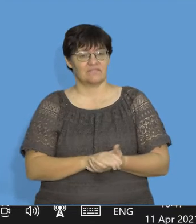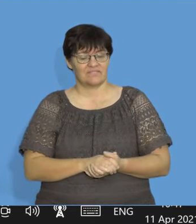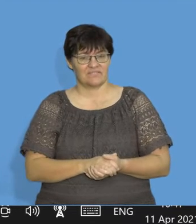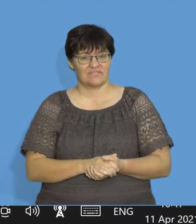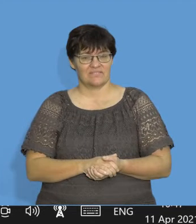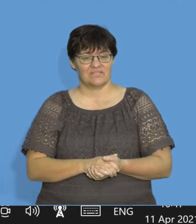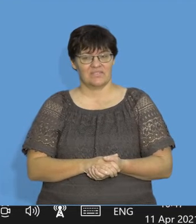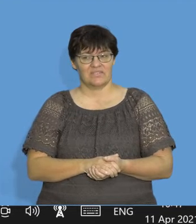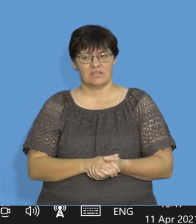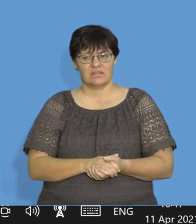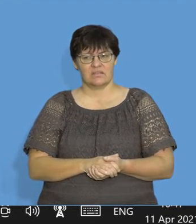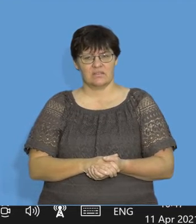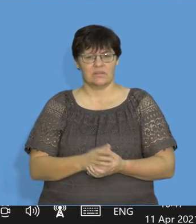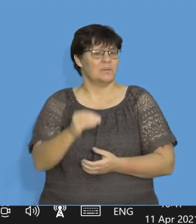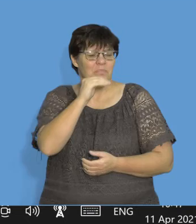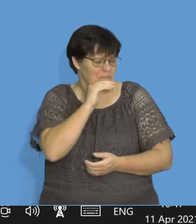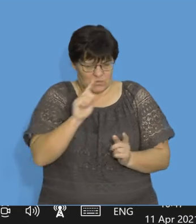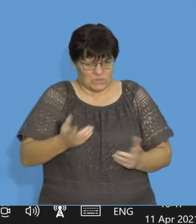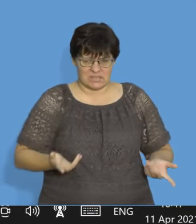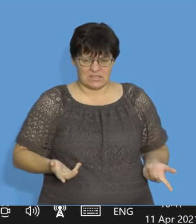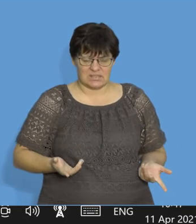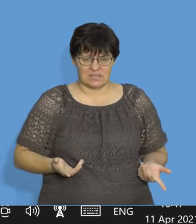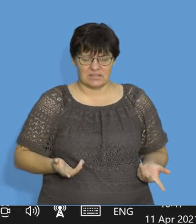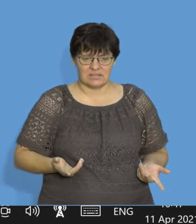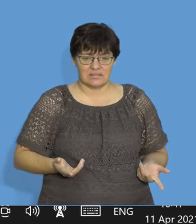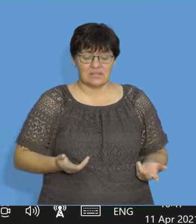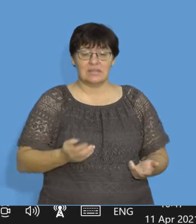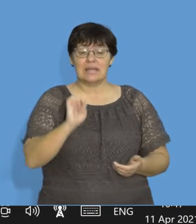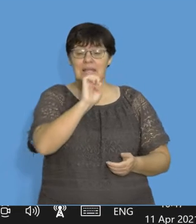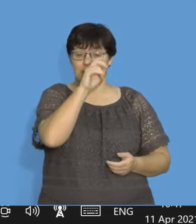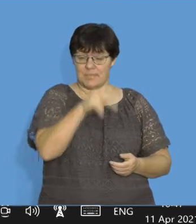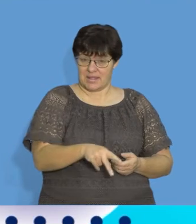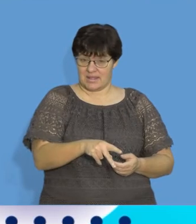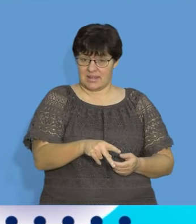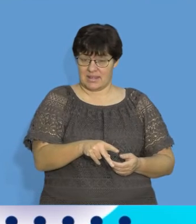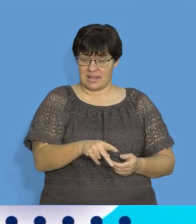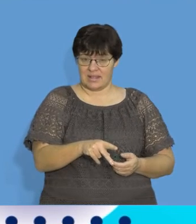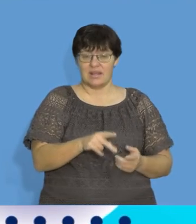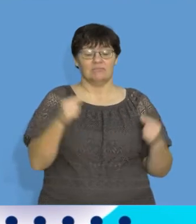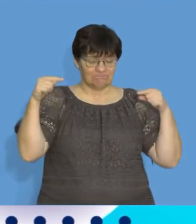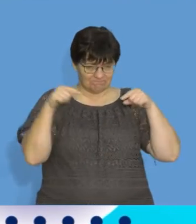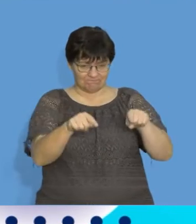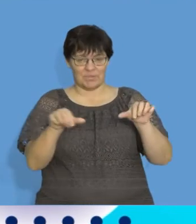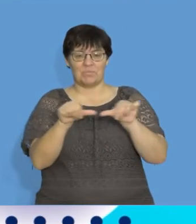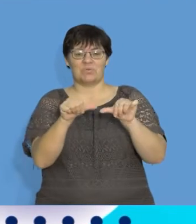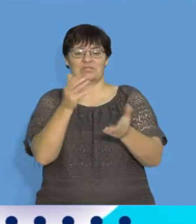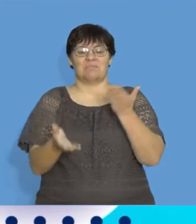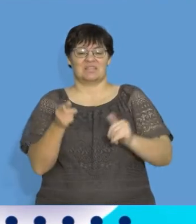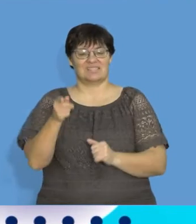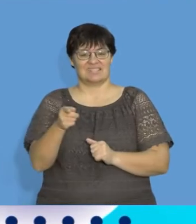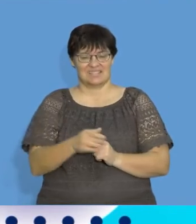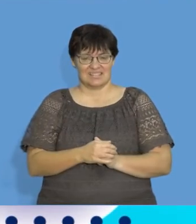2,75. What that means for me is that potential energy is directly proportional to the